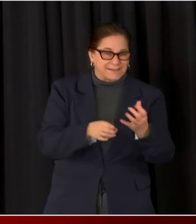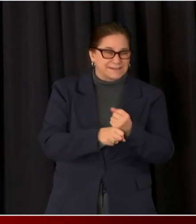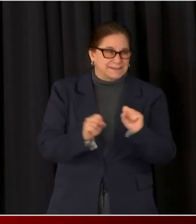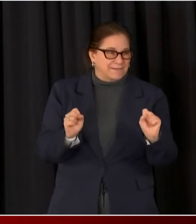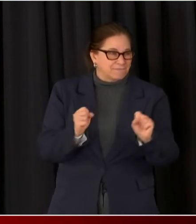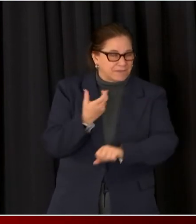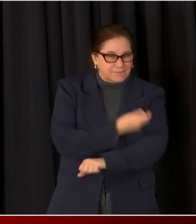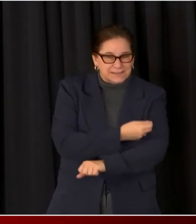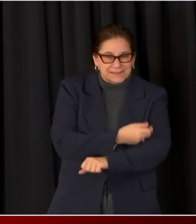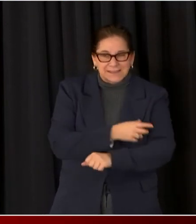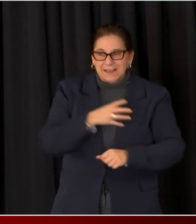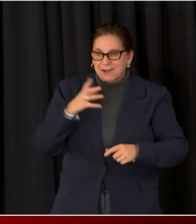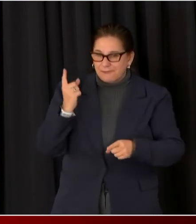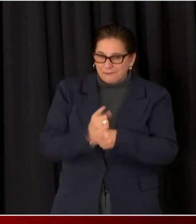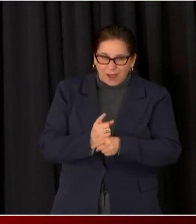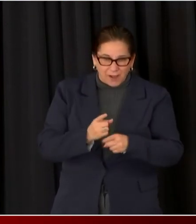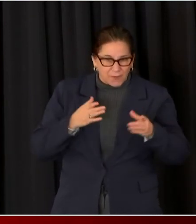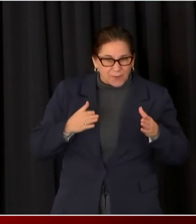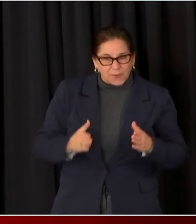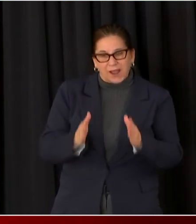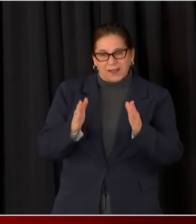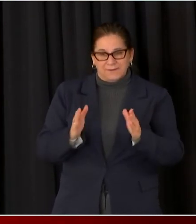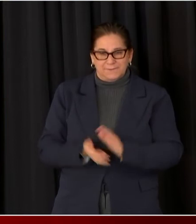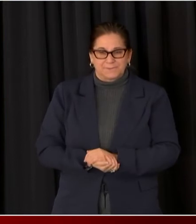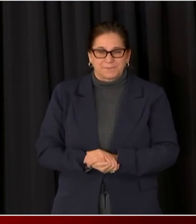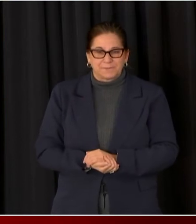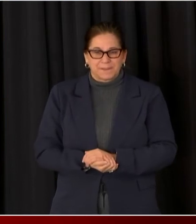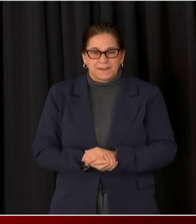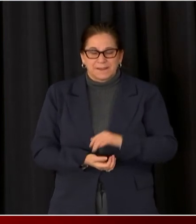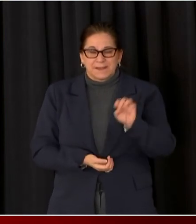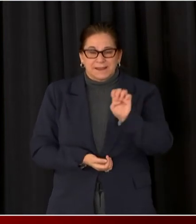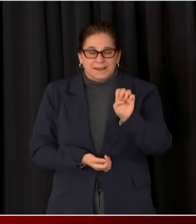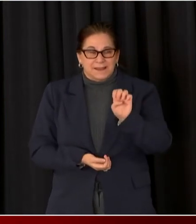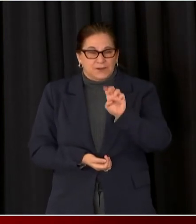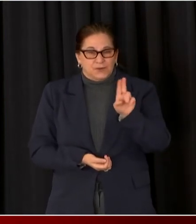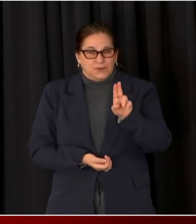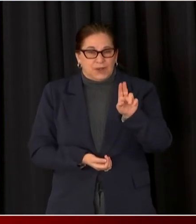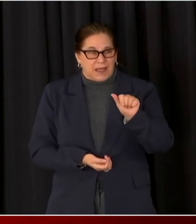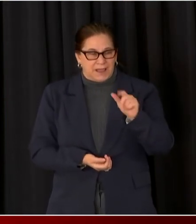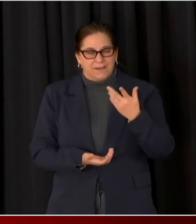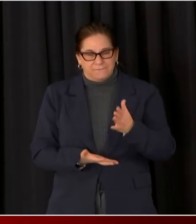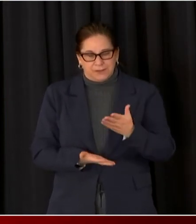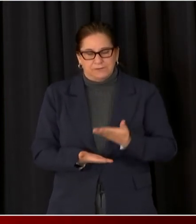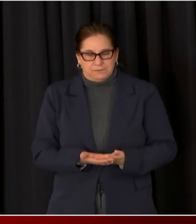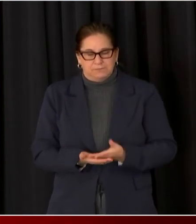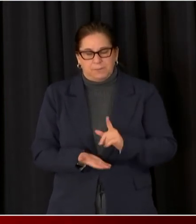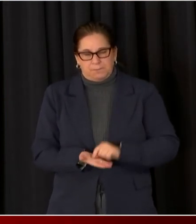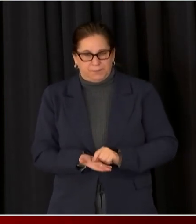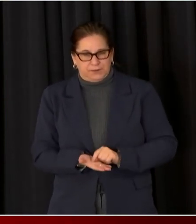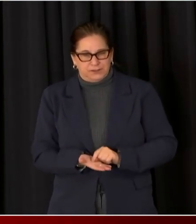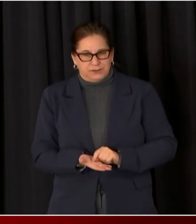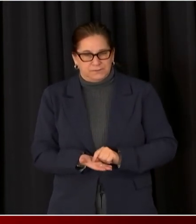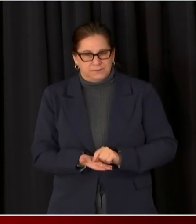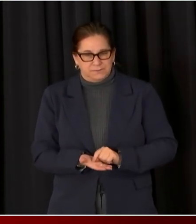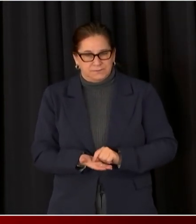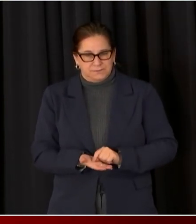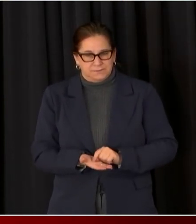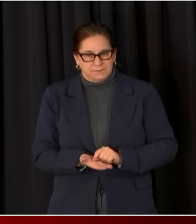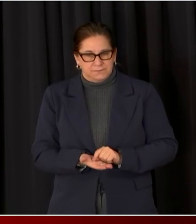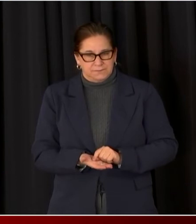Once the EUA is published, the CDC needs the time that it needs to create meaningful vaccine information sheets. What